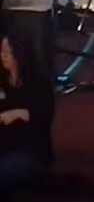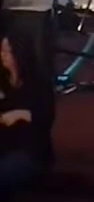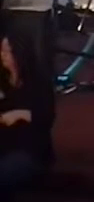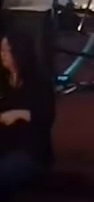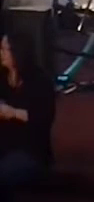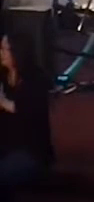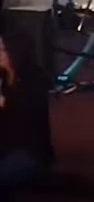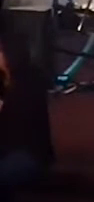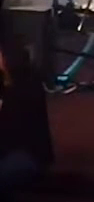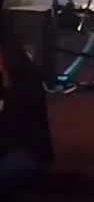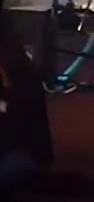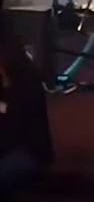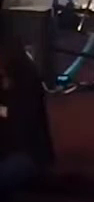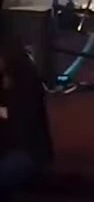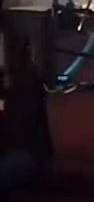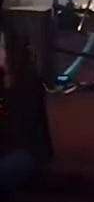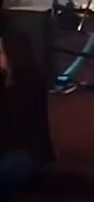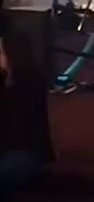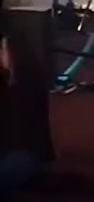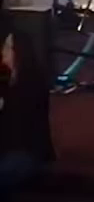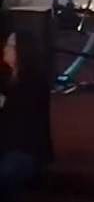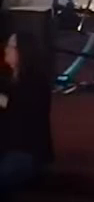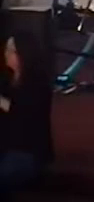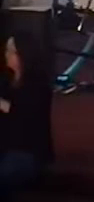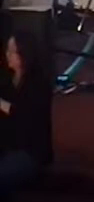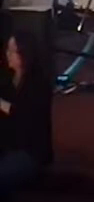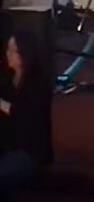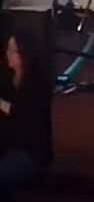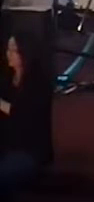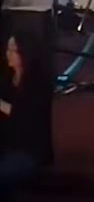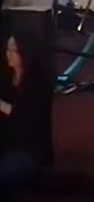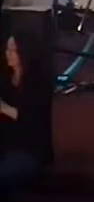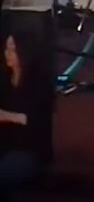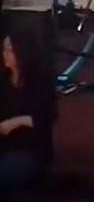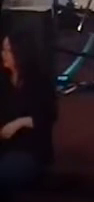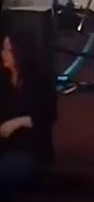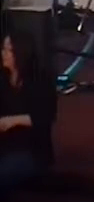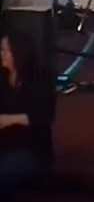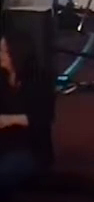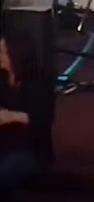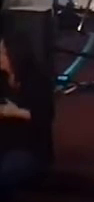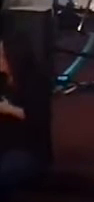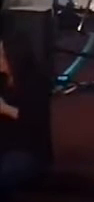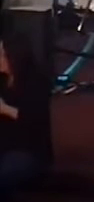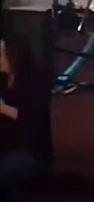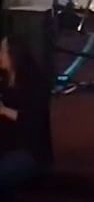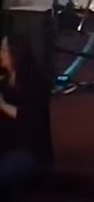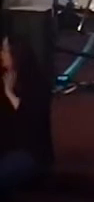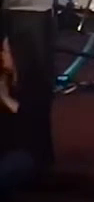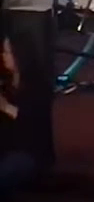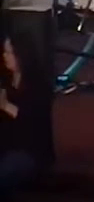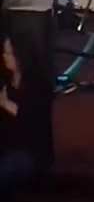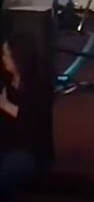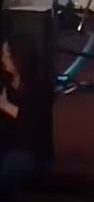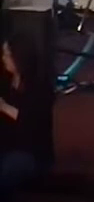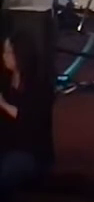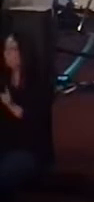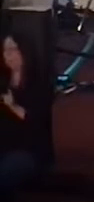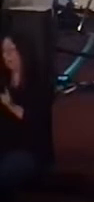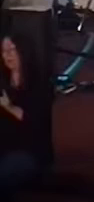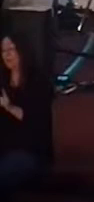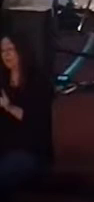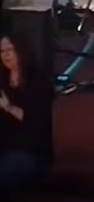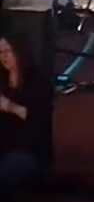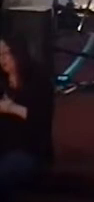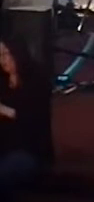you, follow Jesus." And so I had to speak in such a way that I could communicate the truth to her, but also present it in a